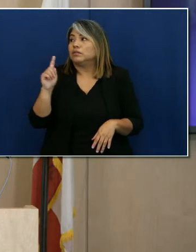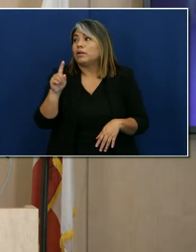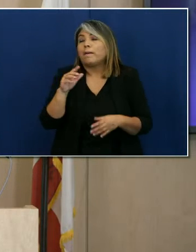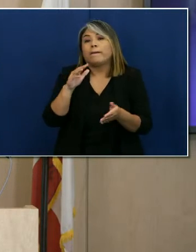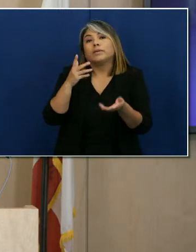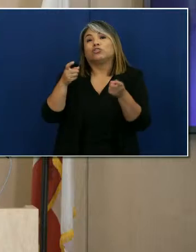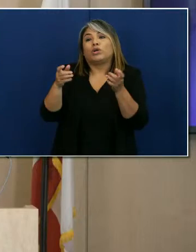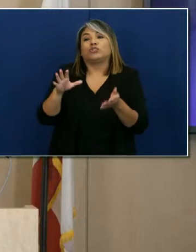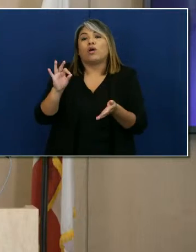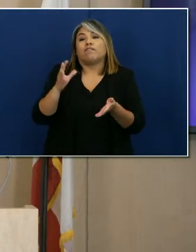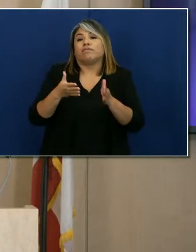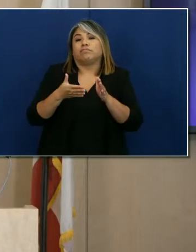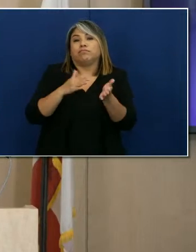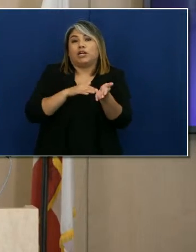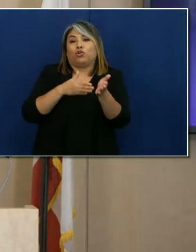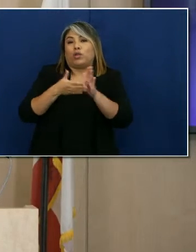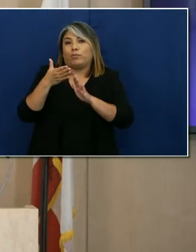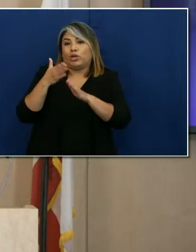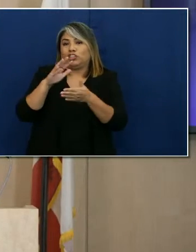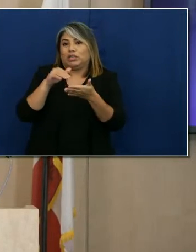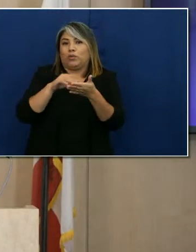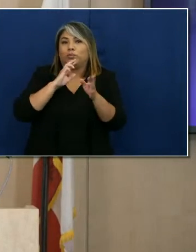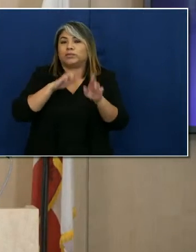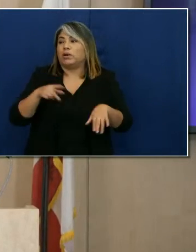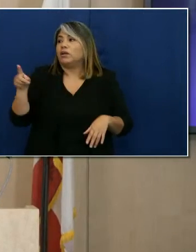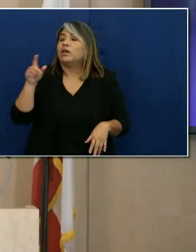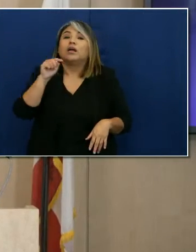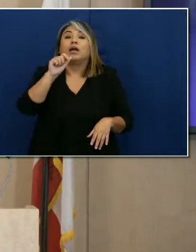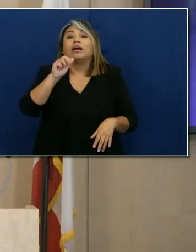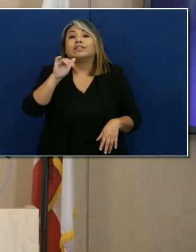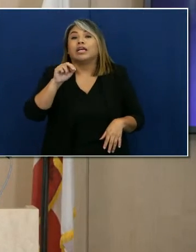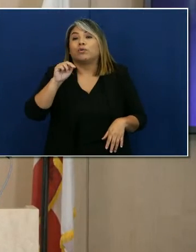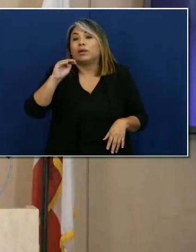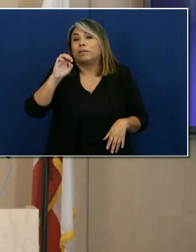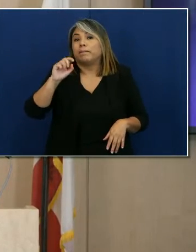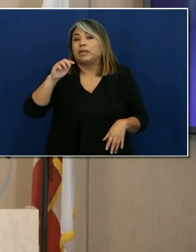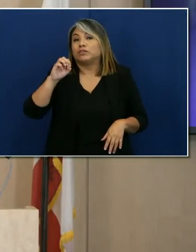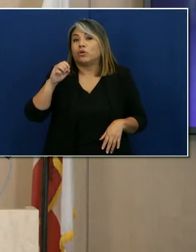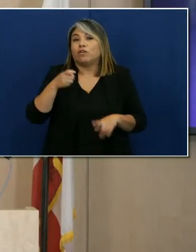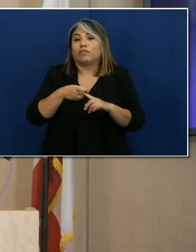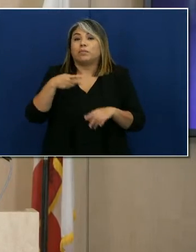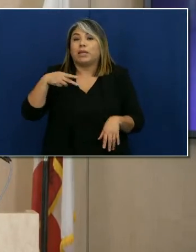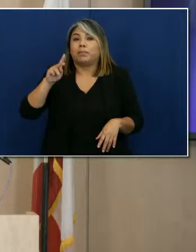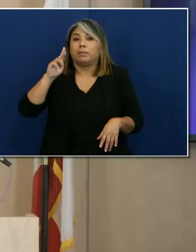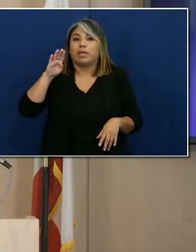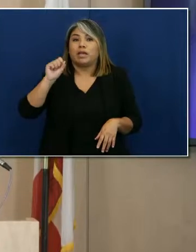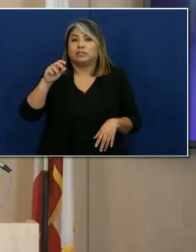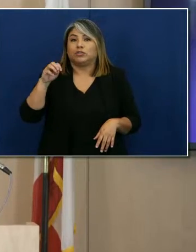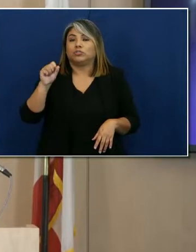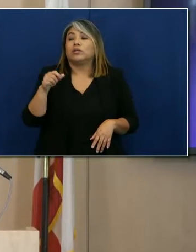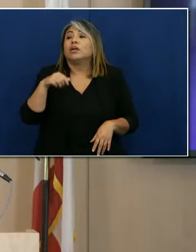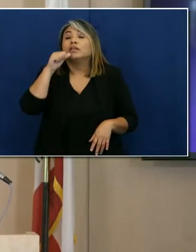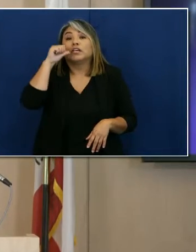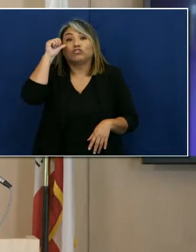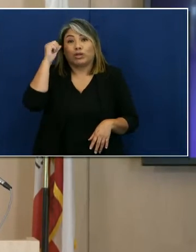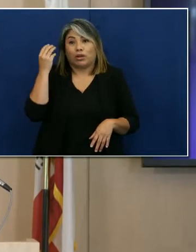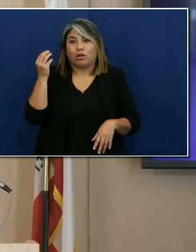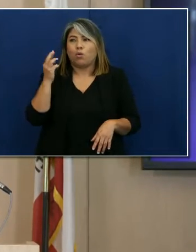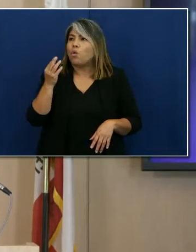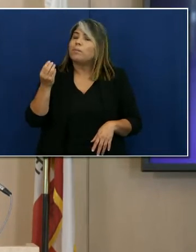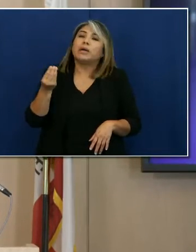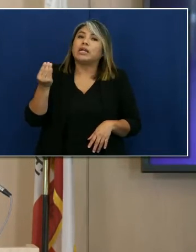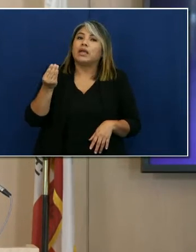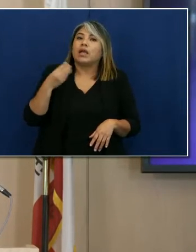respond. The question is from Taryn Mento with KPBS News. Yesterday and Monday, the trigger